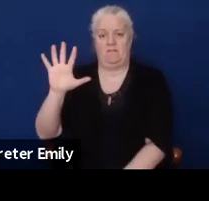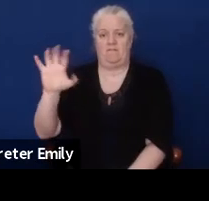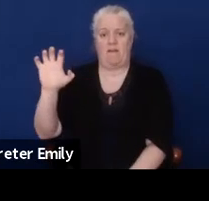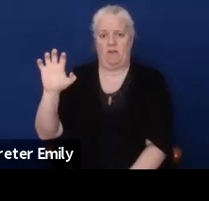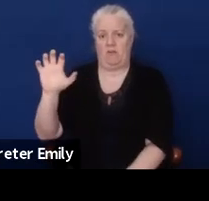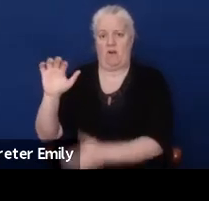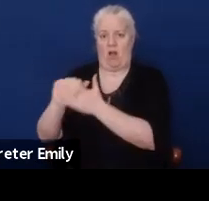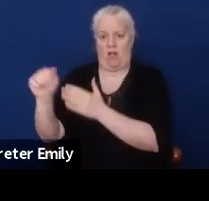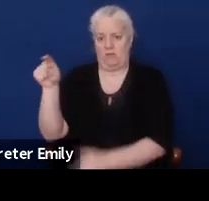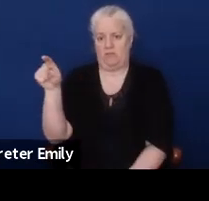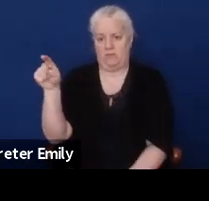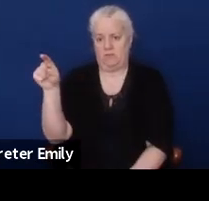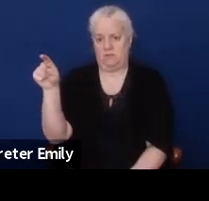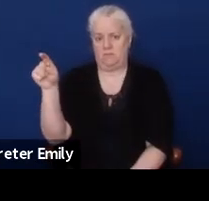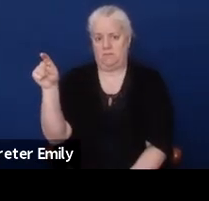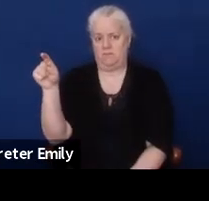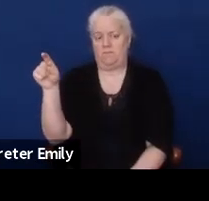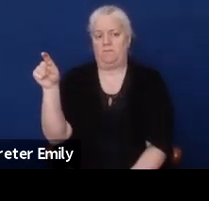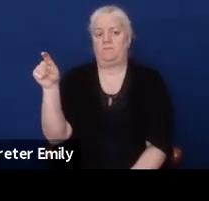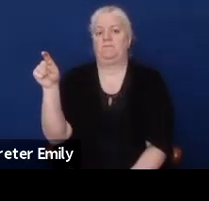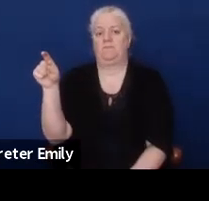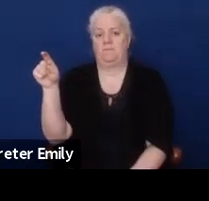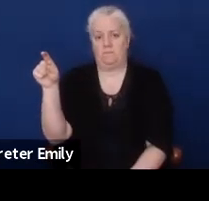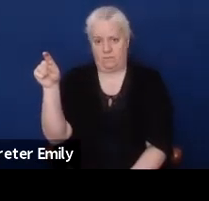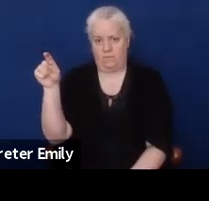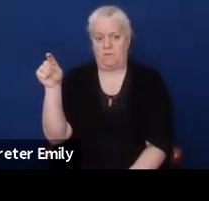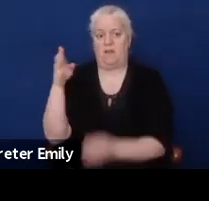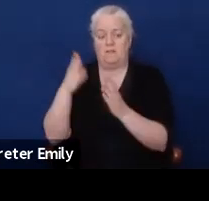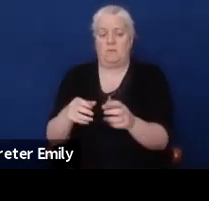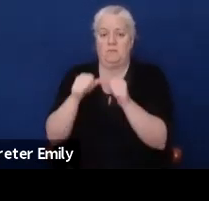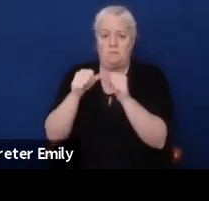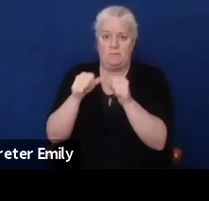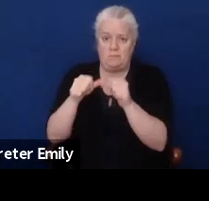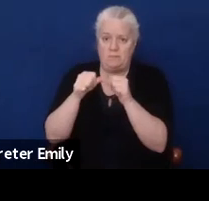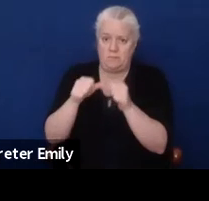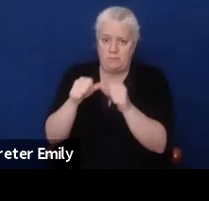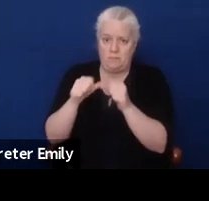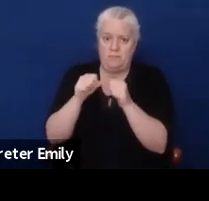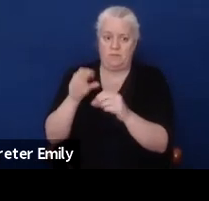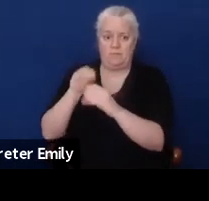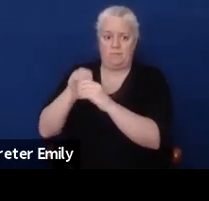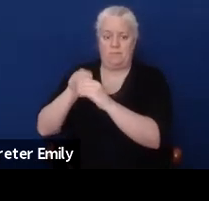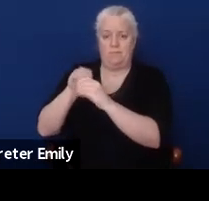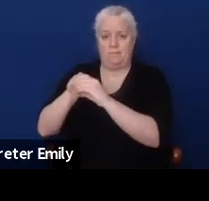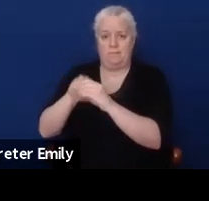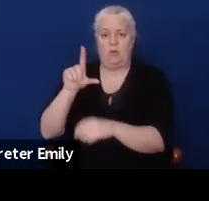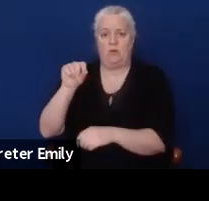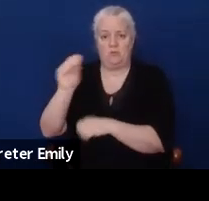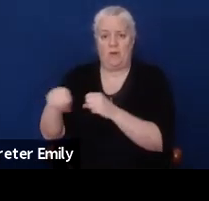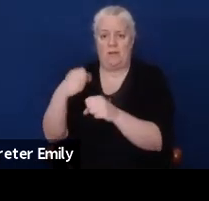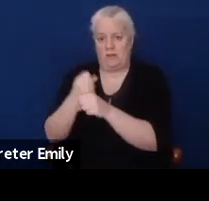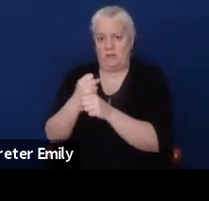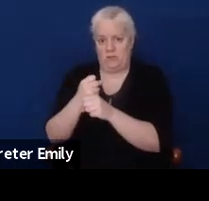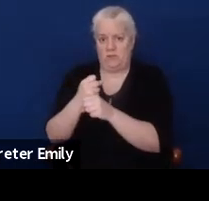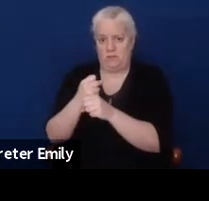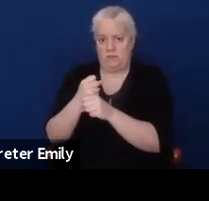$501. And this person, through the course of like 20 years, increased this $500